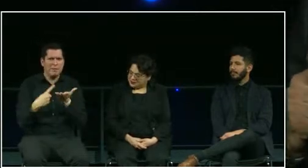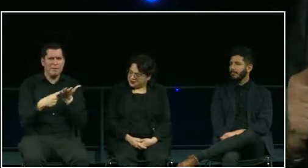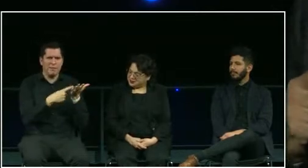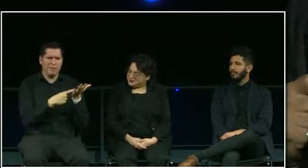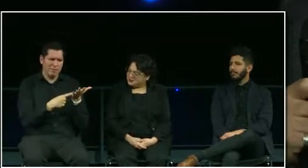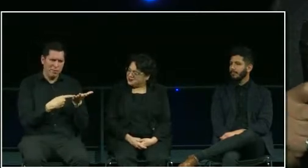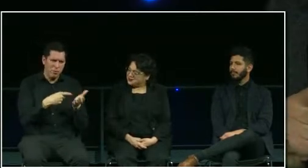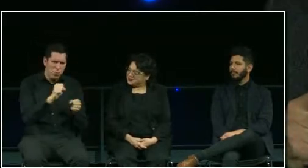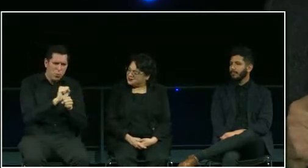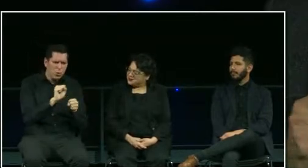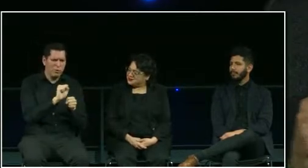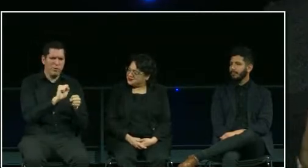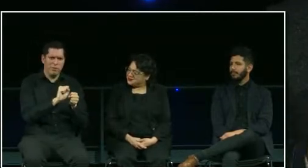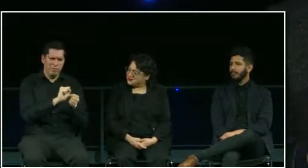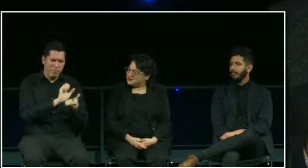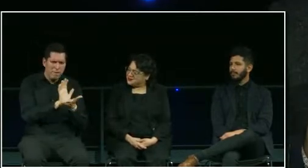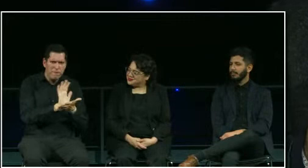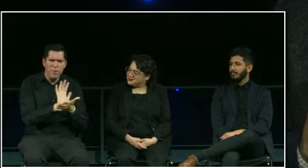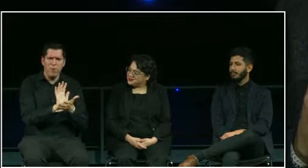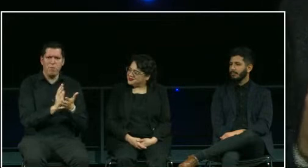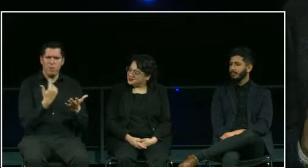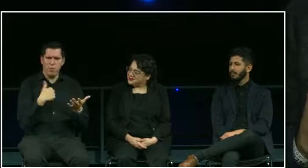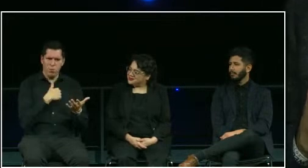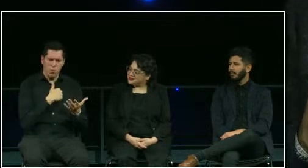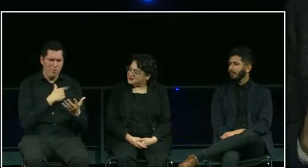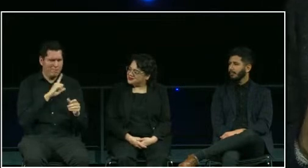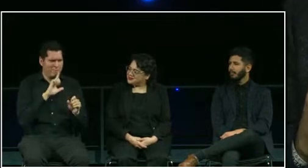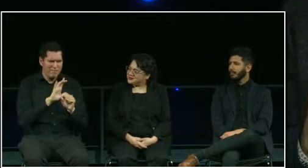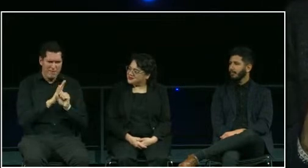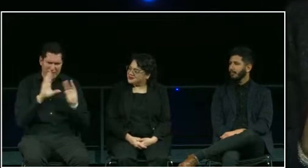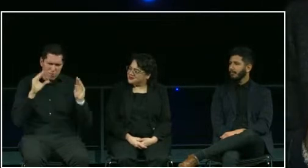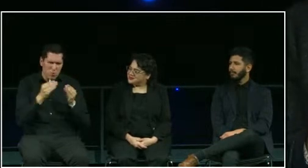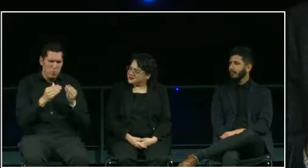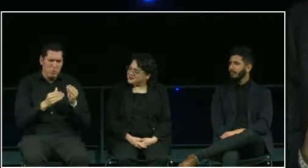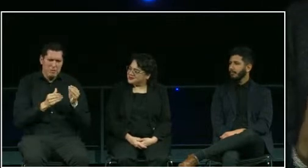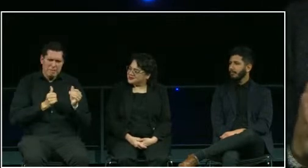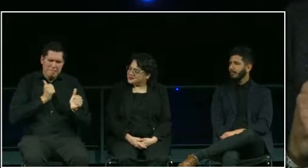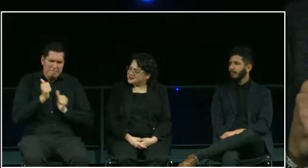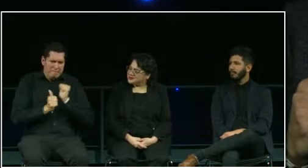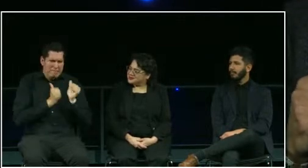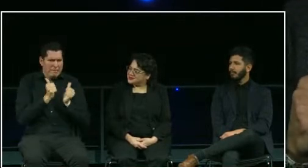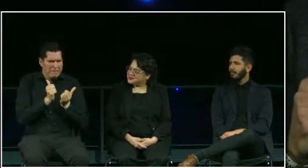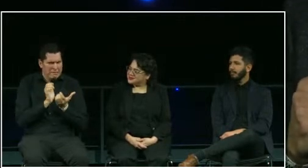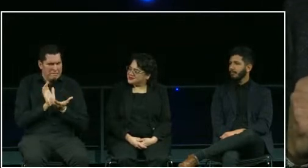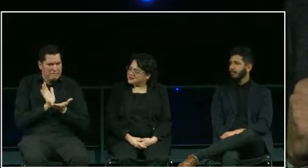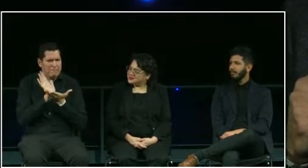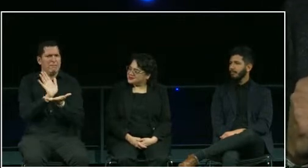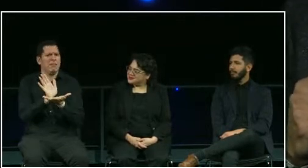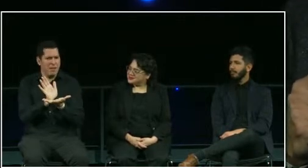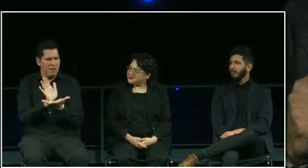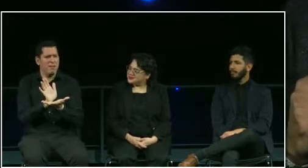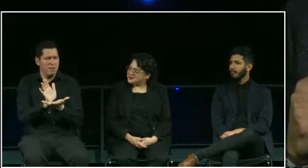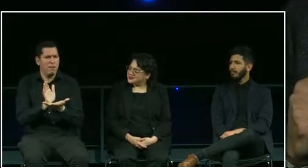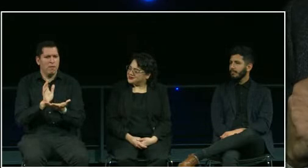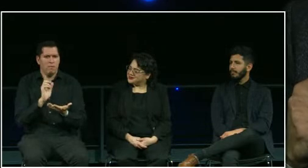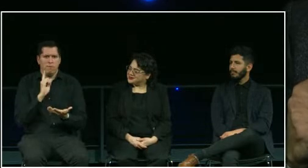and talking about the film that we were all so dedicated and pushing so hard on, I think for